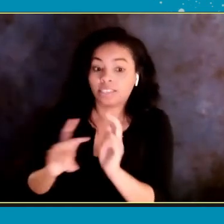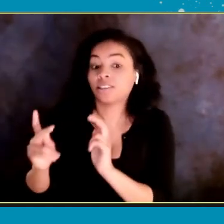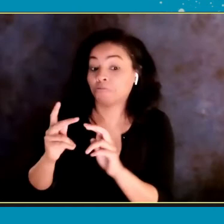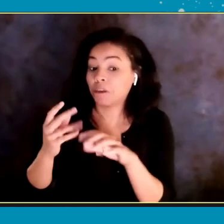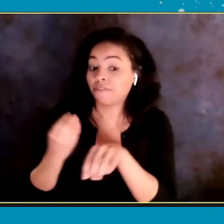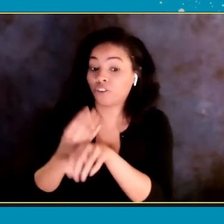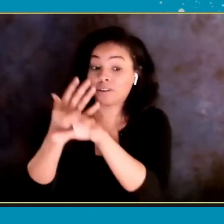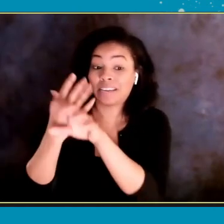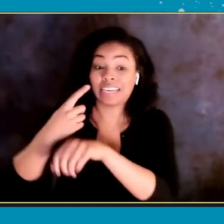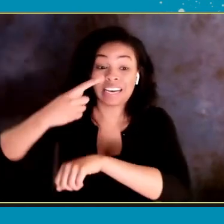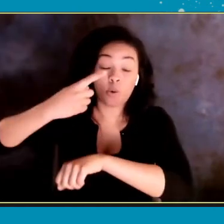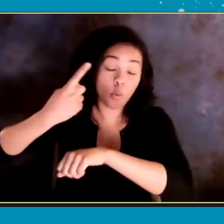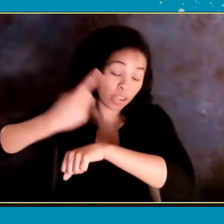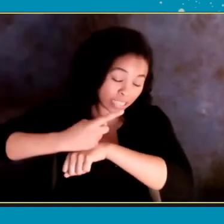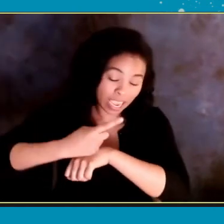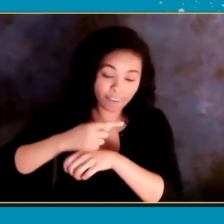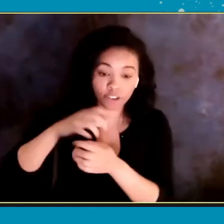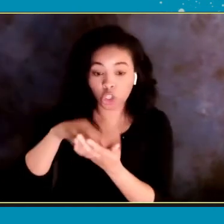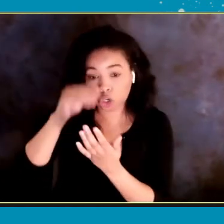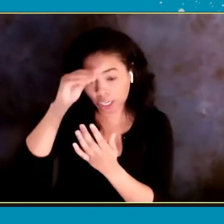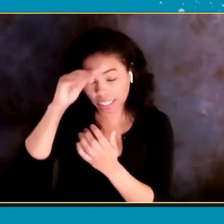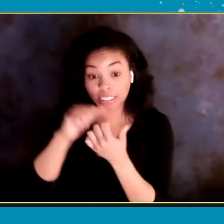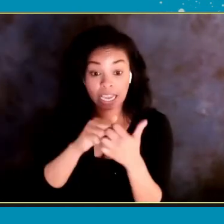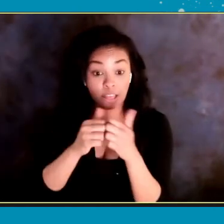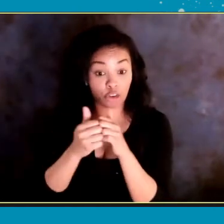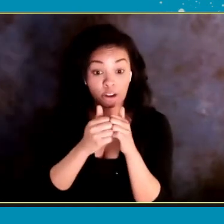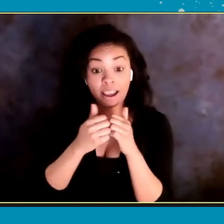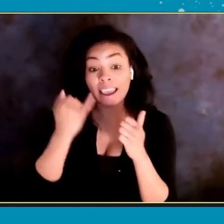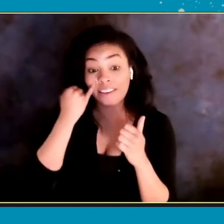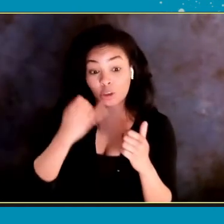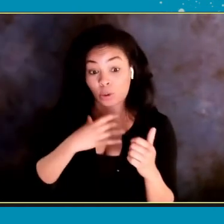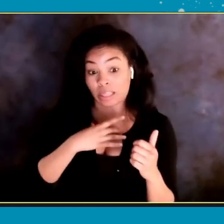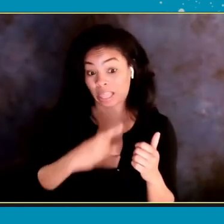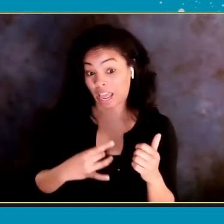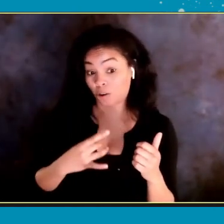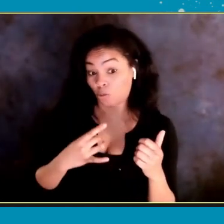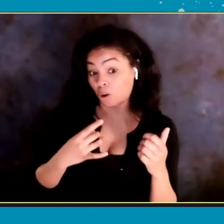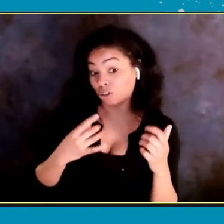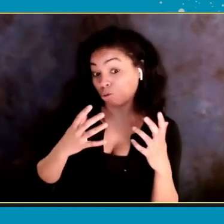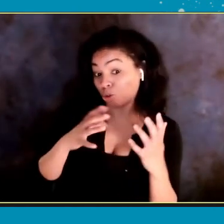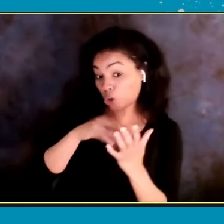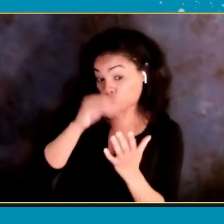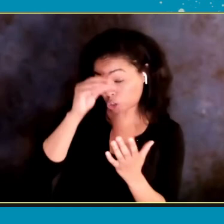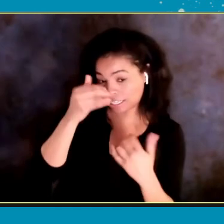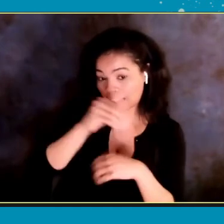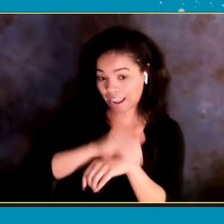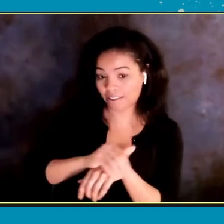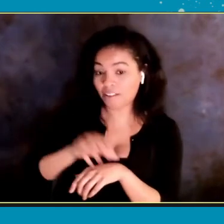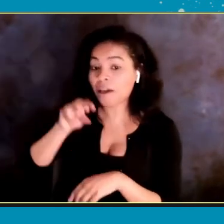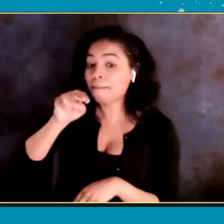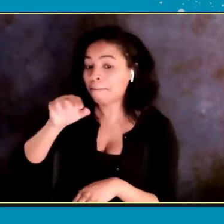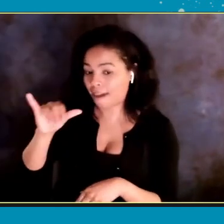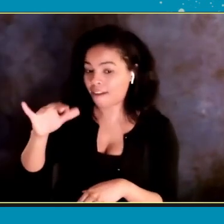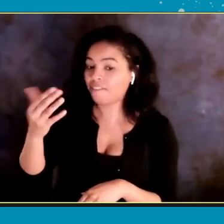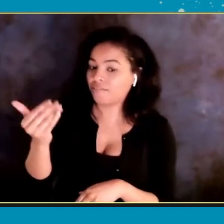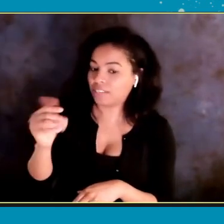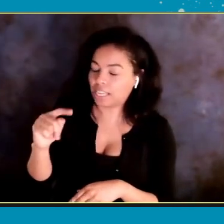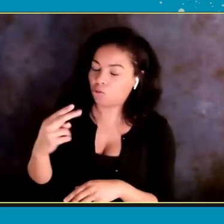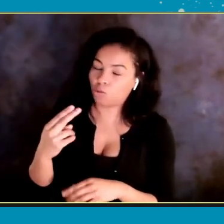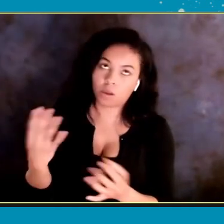day of learning together. If you like what you got tonight, the 15th is going to be much, much, much more robust.